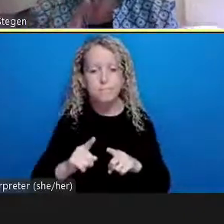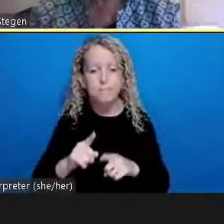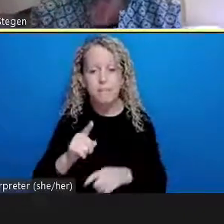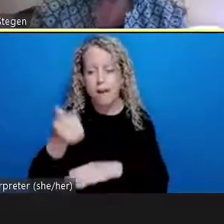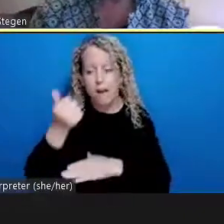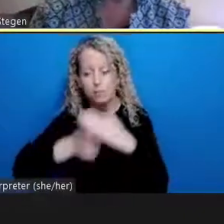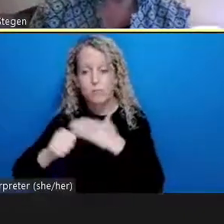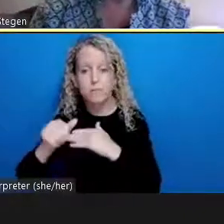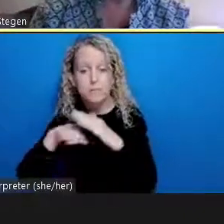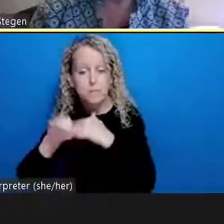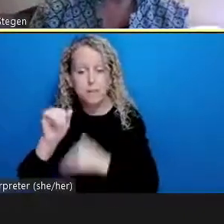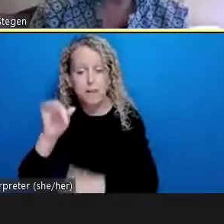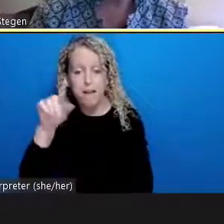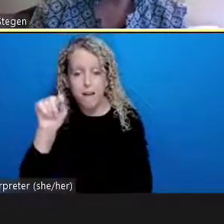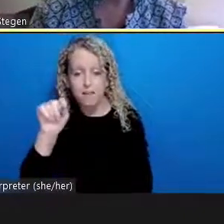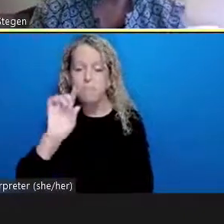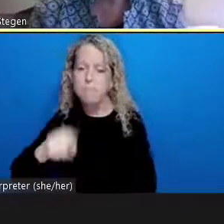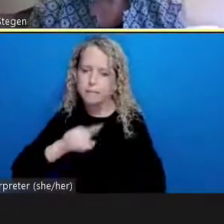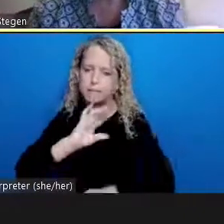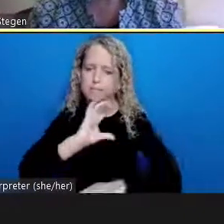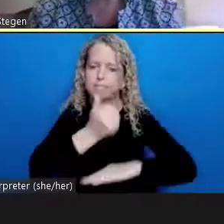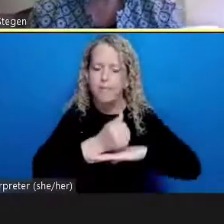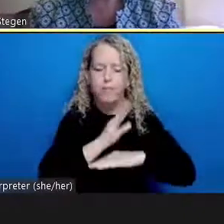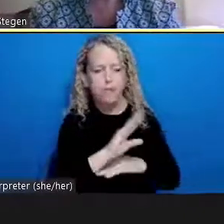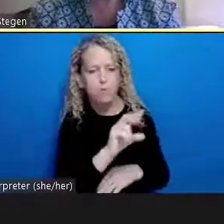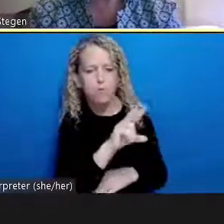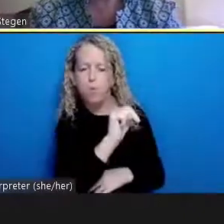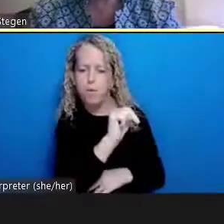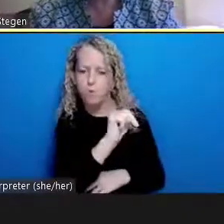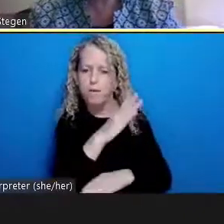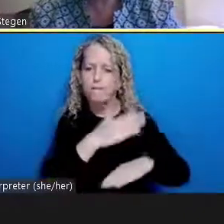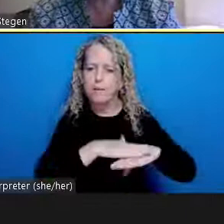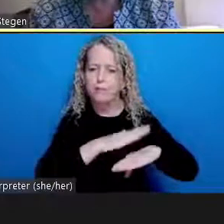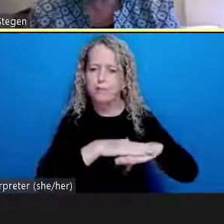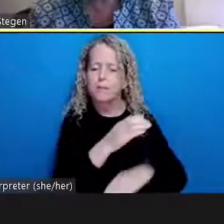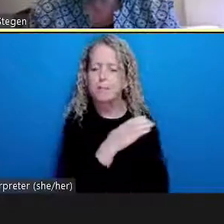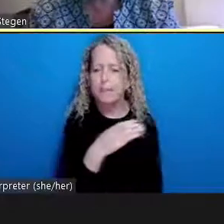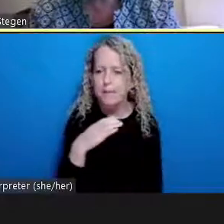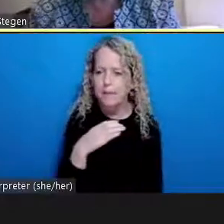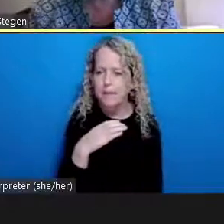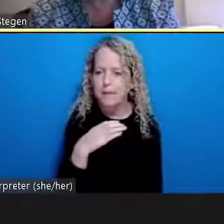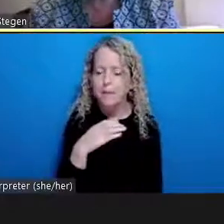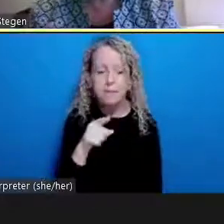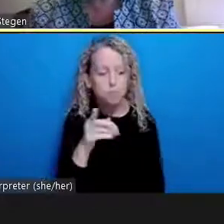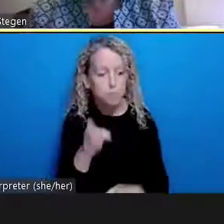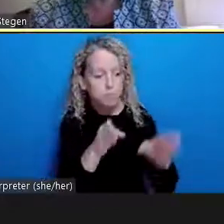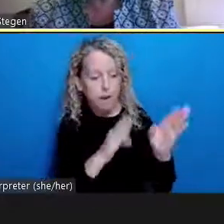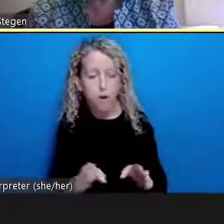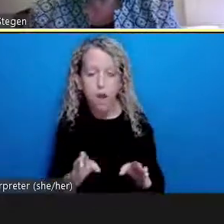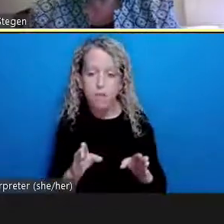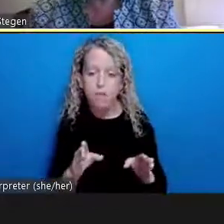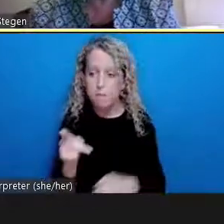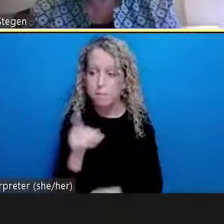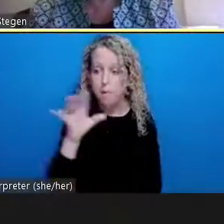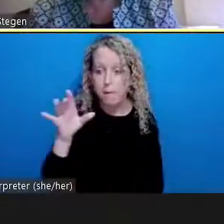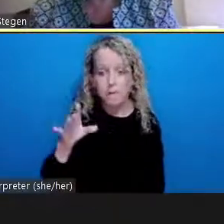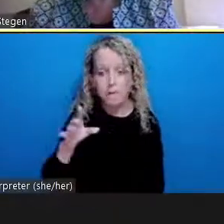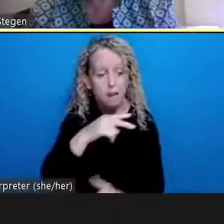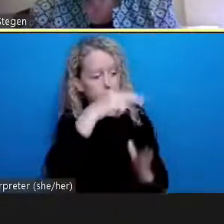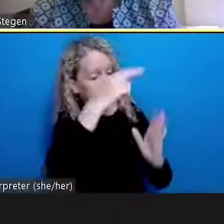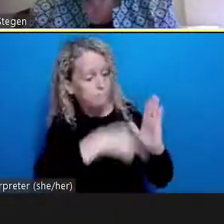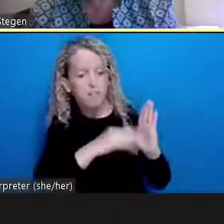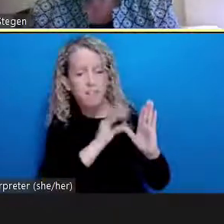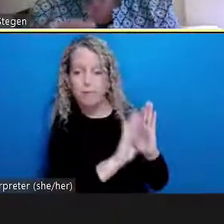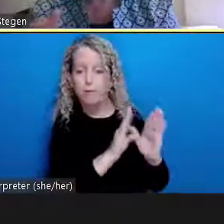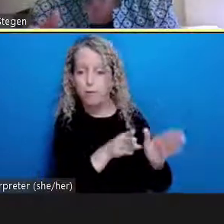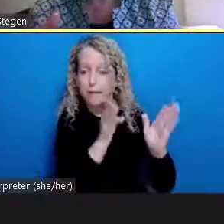establish accessibility advisory committees and prepare and make publicly available an accessibility plan with